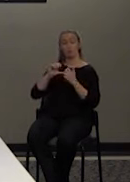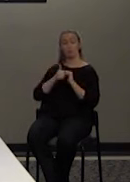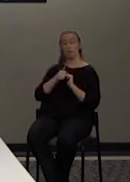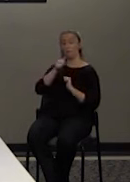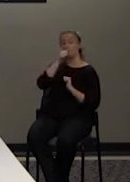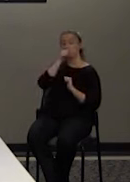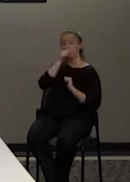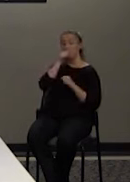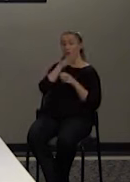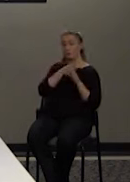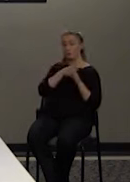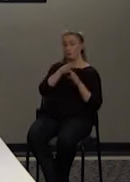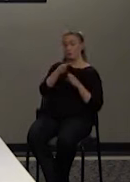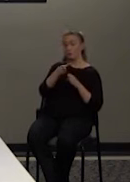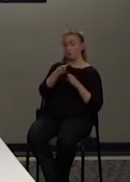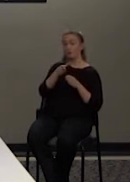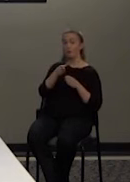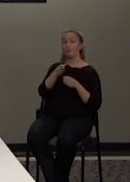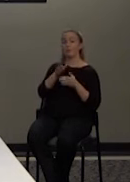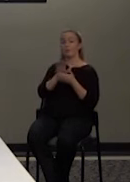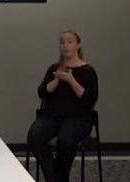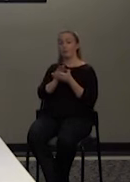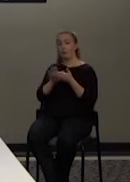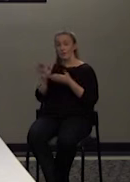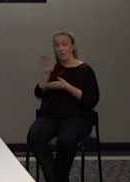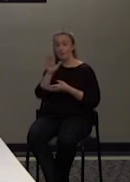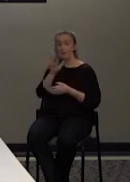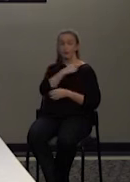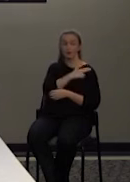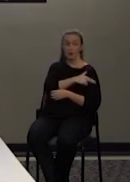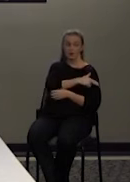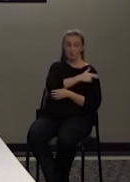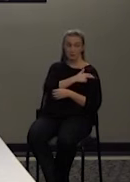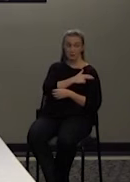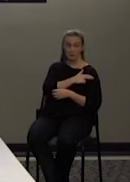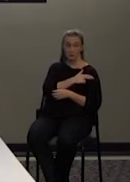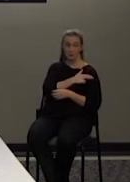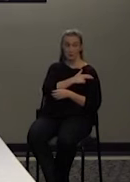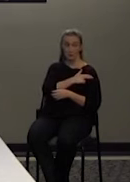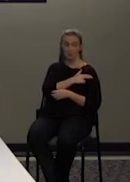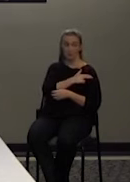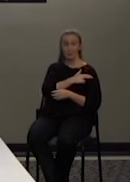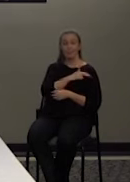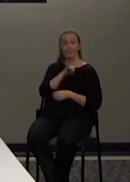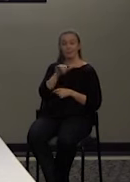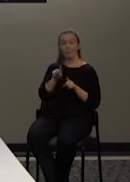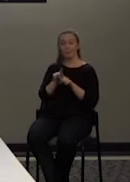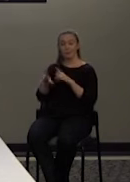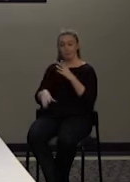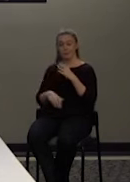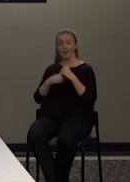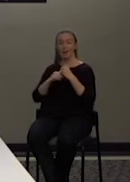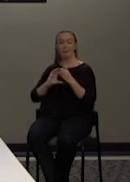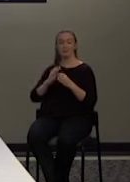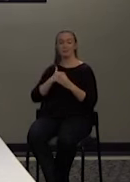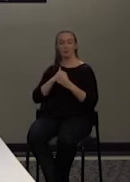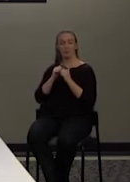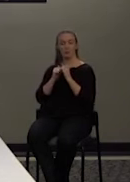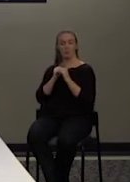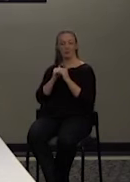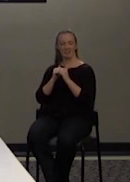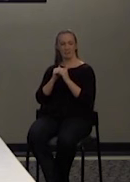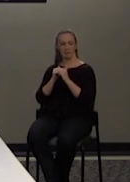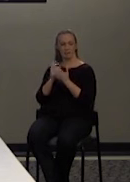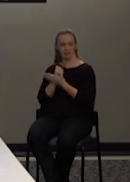college, the hospital, have then made subsequent investments behind that, gives us a competitive advantage. I can have a